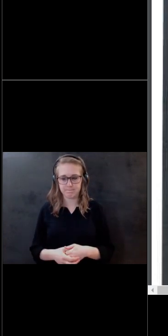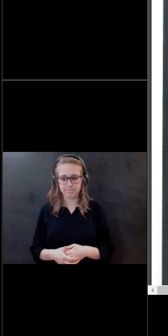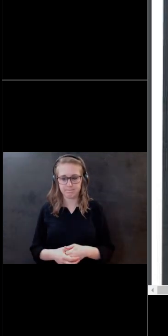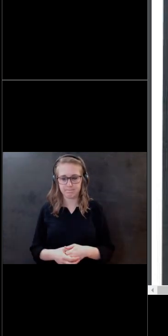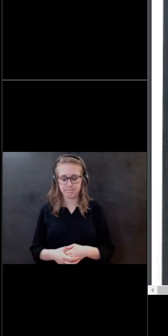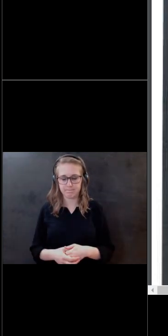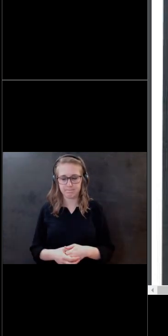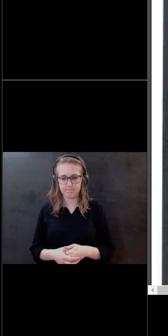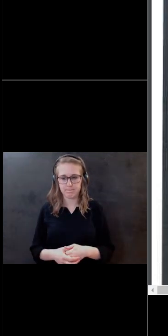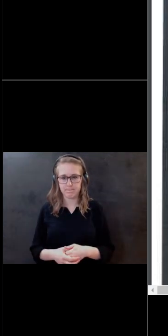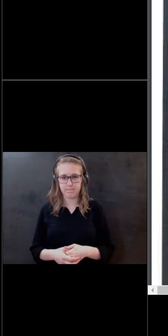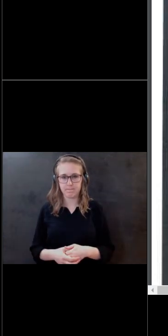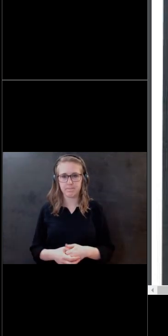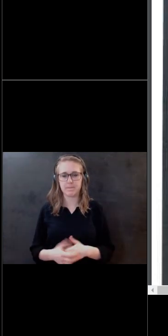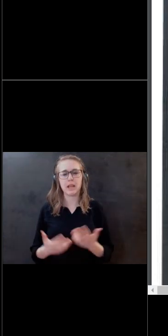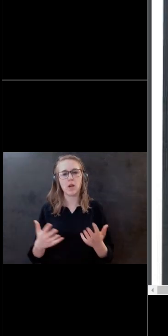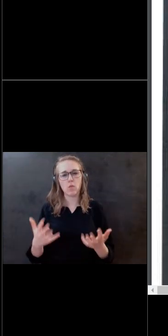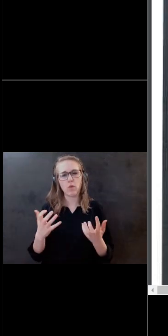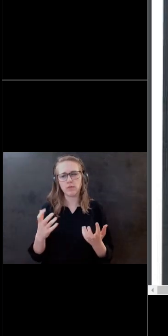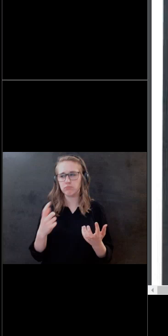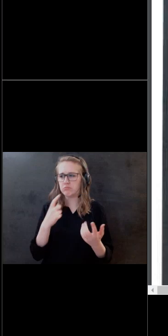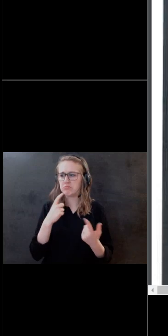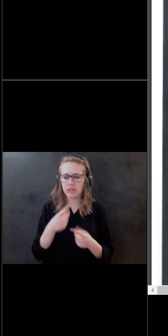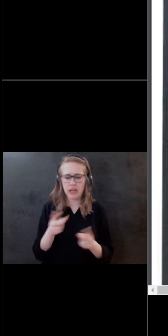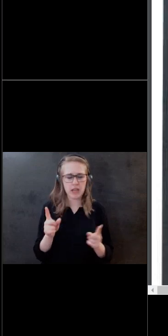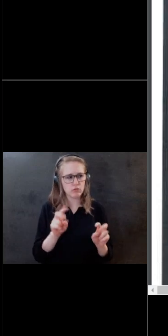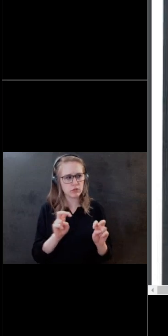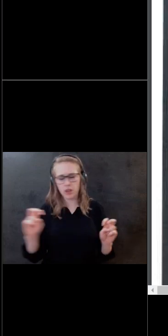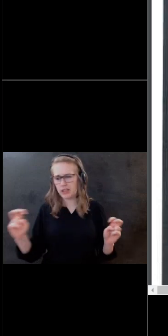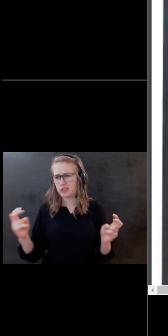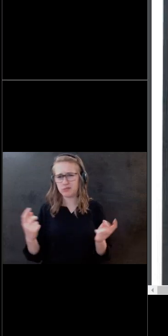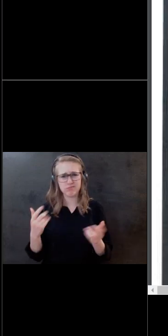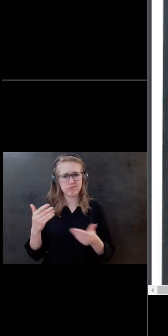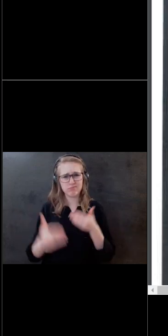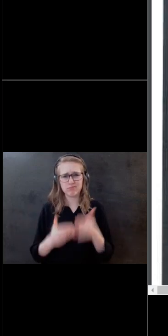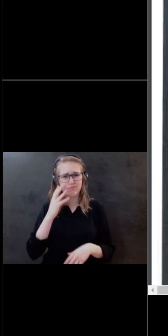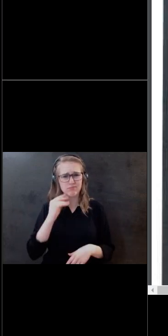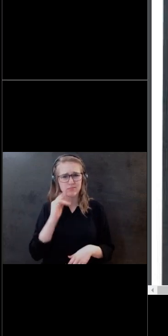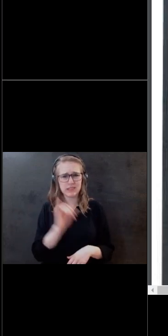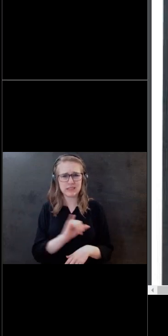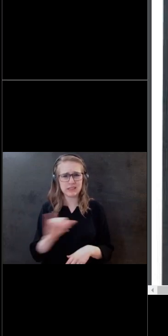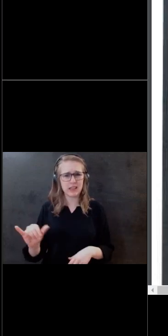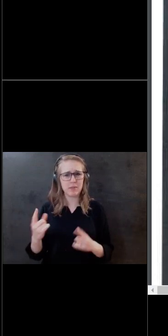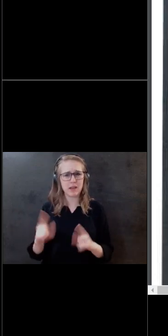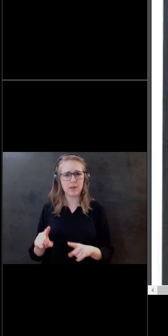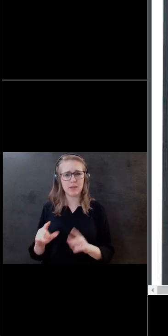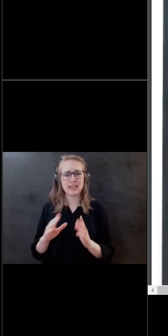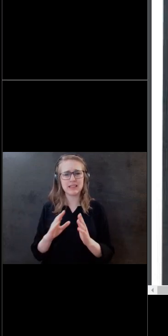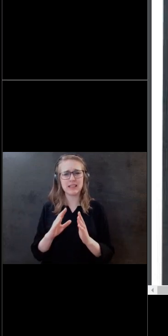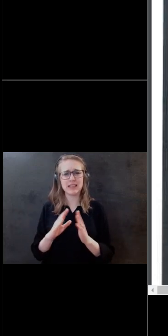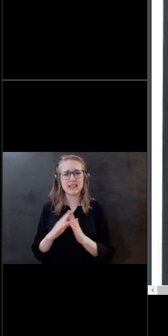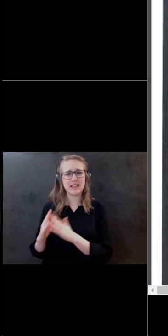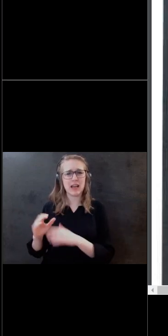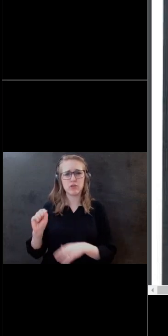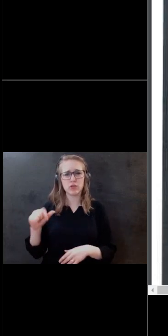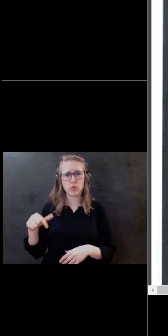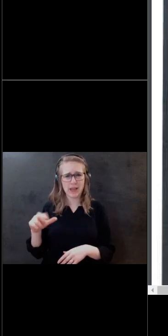I want to say to my colleagues too that we went through the same thing with the Town Square project when we had